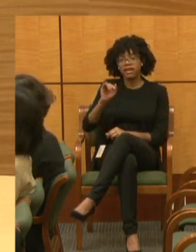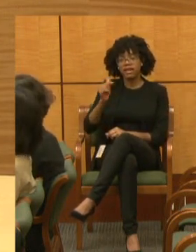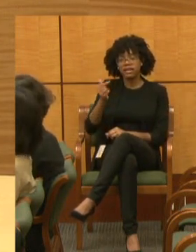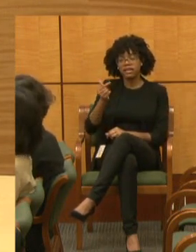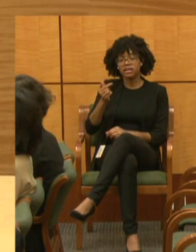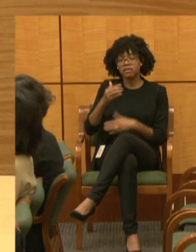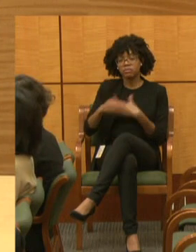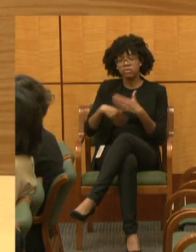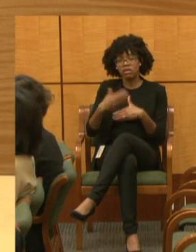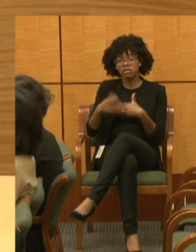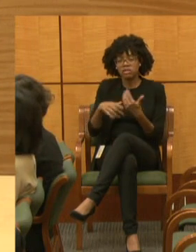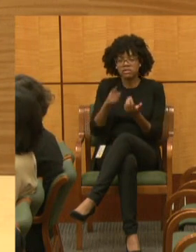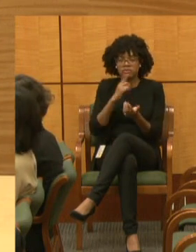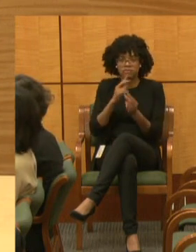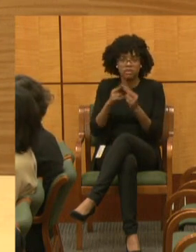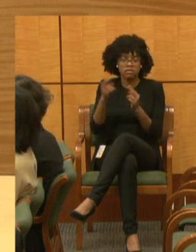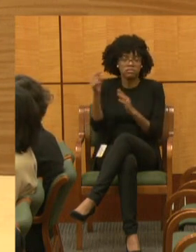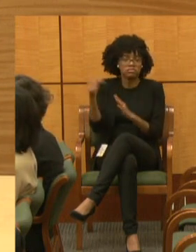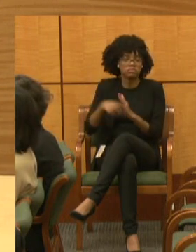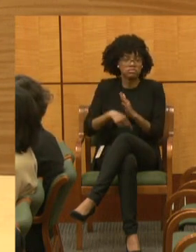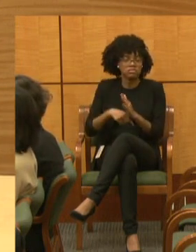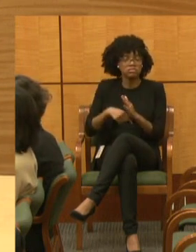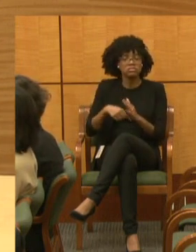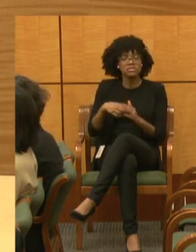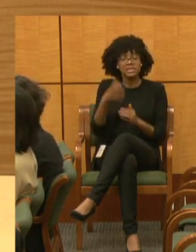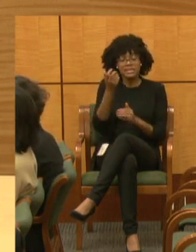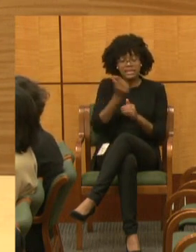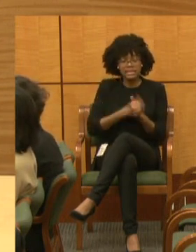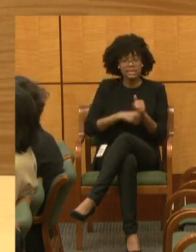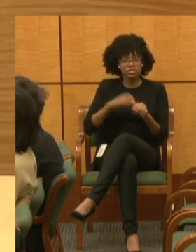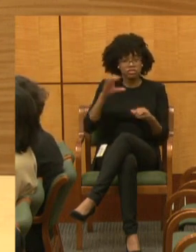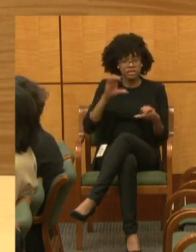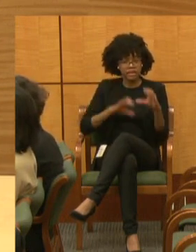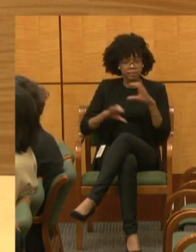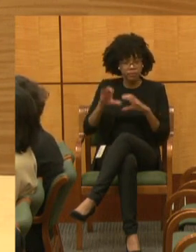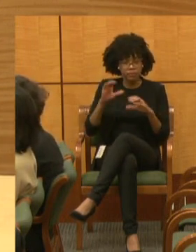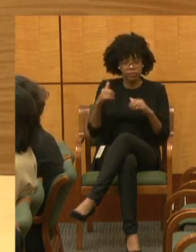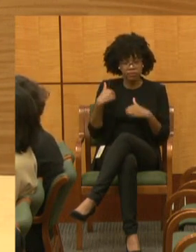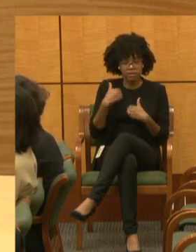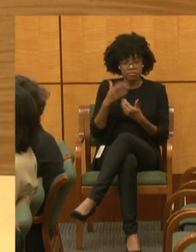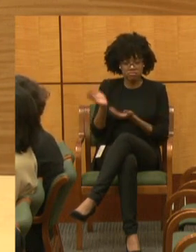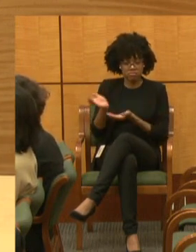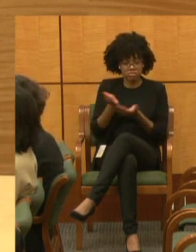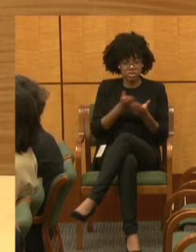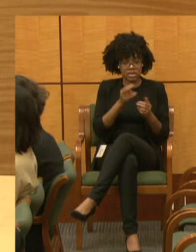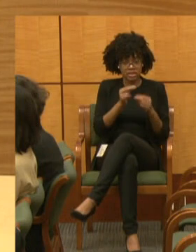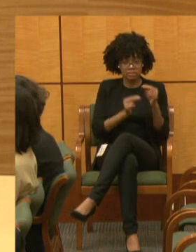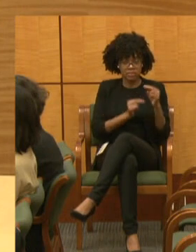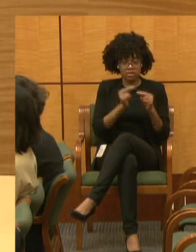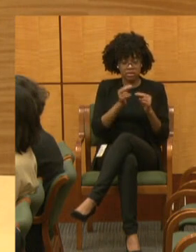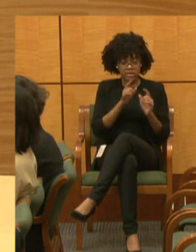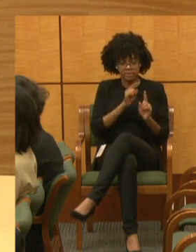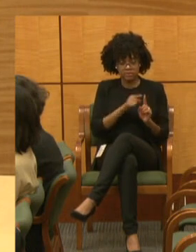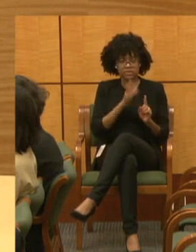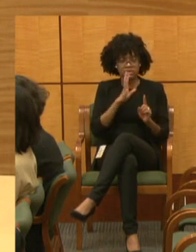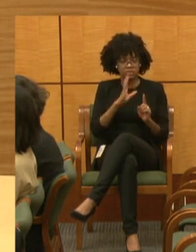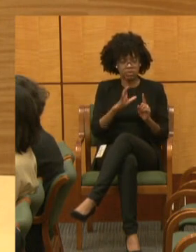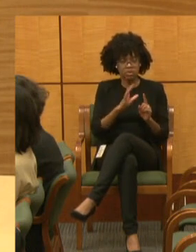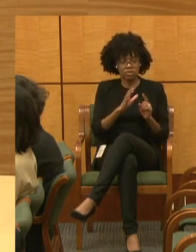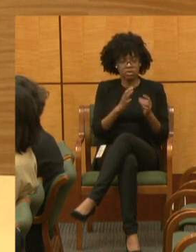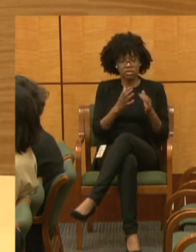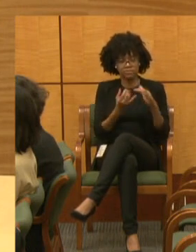that, and we do quarantine every lot of chemical that comes in the door, and our quality control department does the appropriate